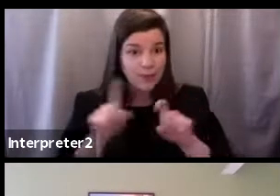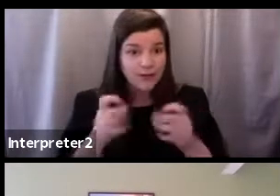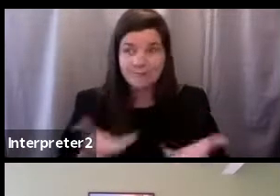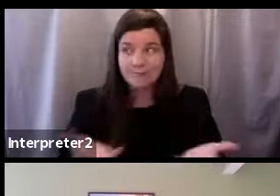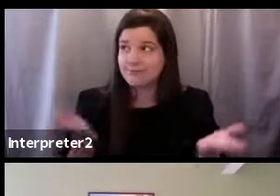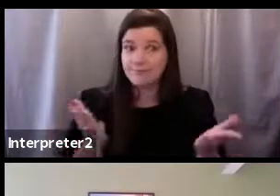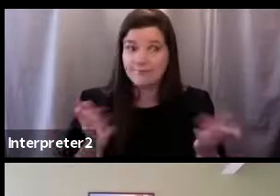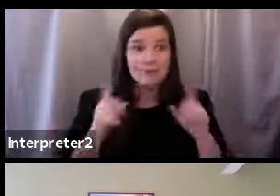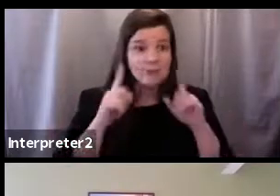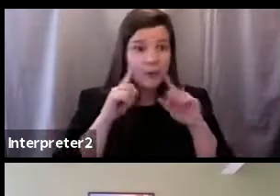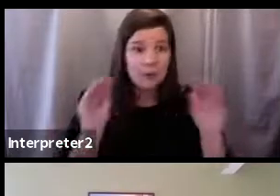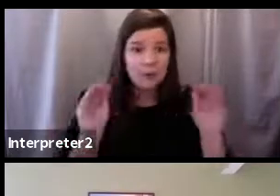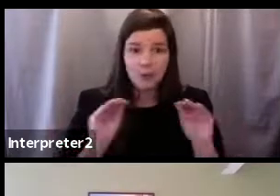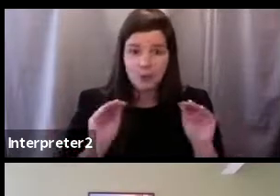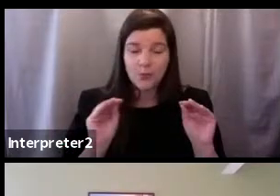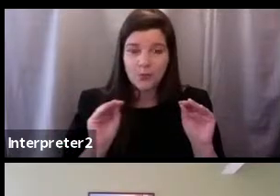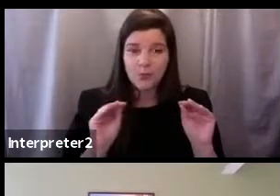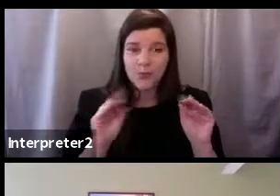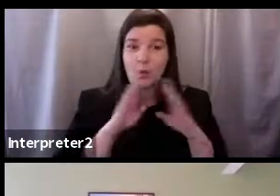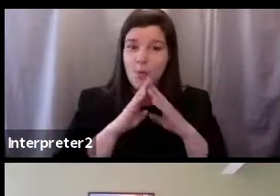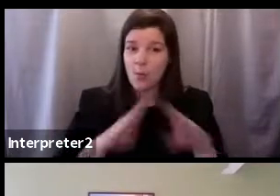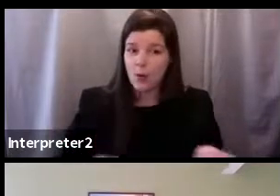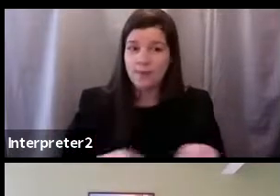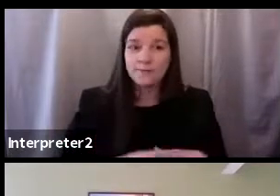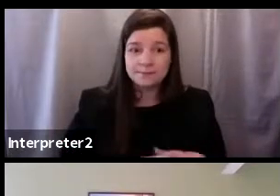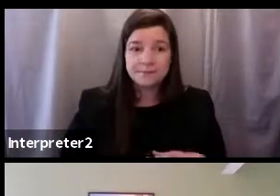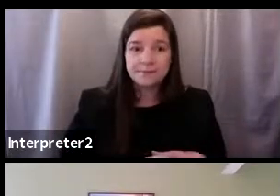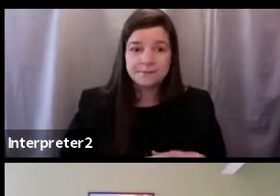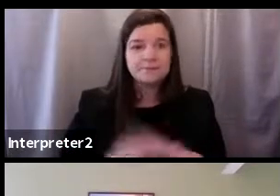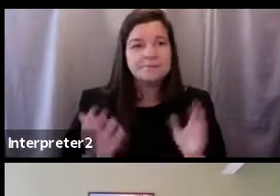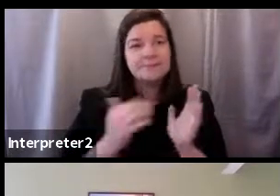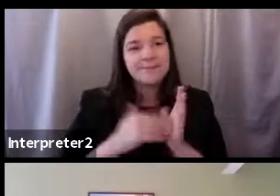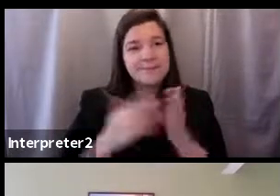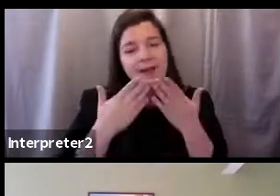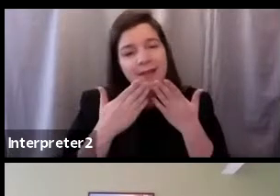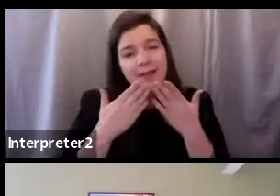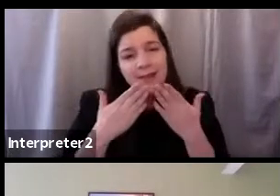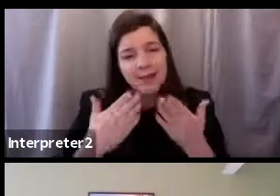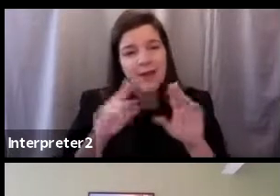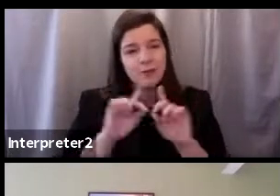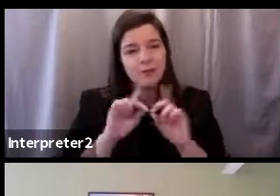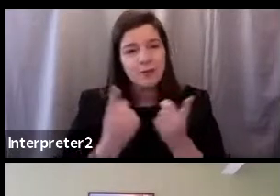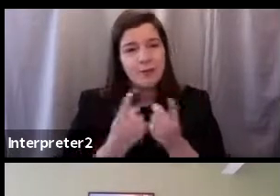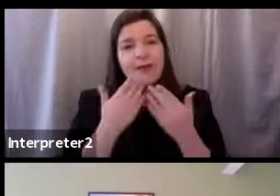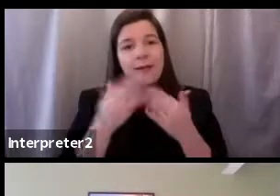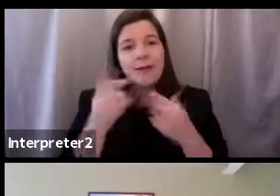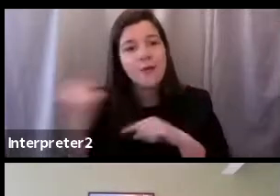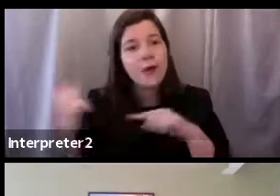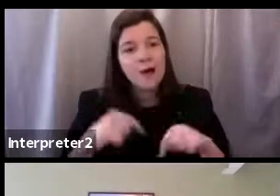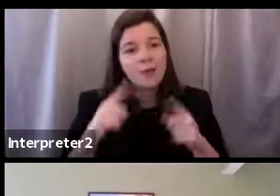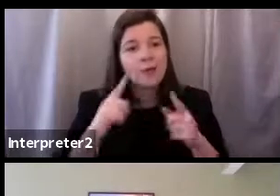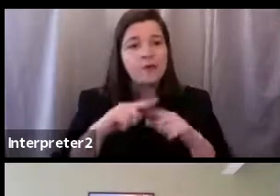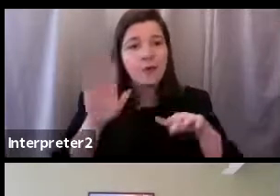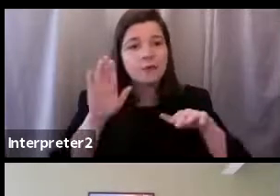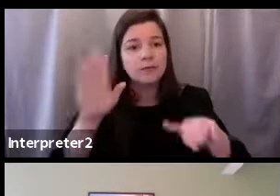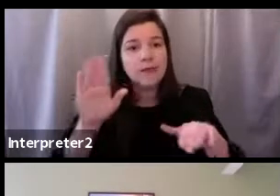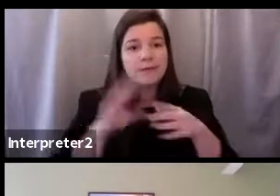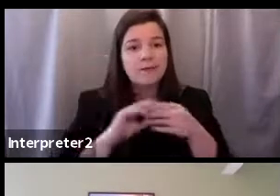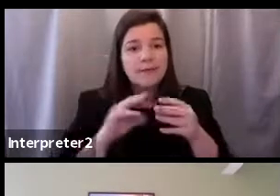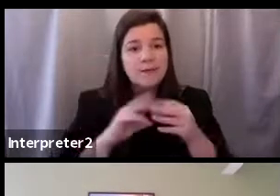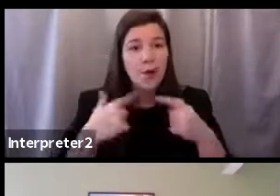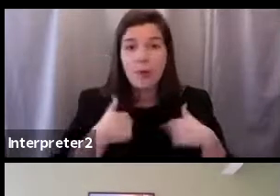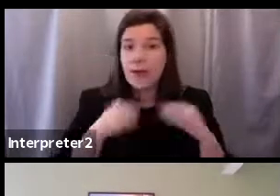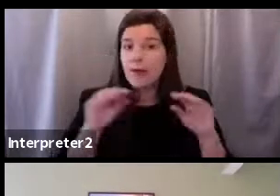Okay, not seeing anyone else. I want to thank the department for coming to testify. We don't have anybody else